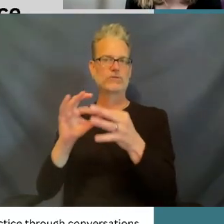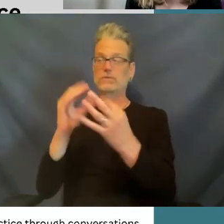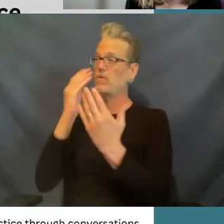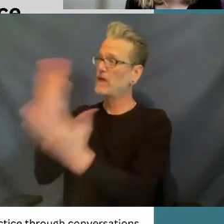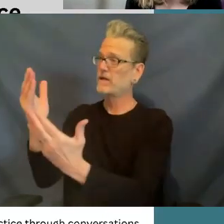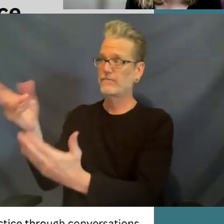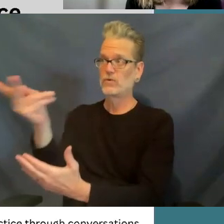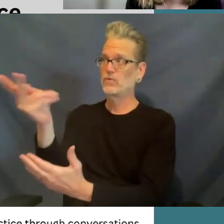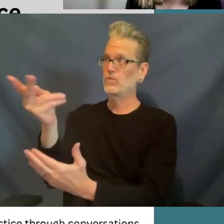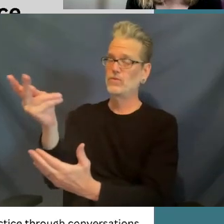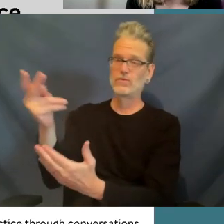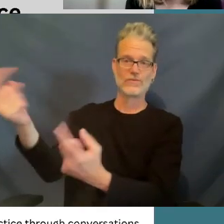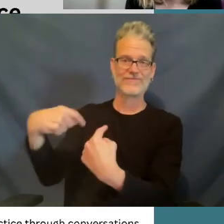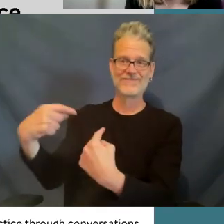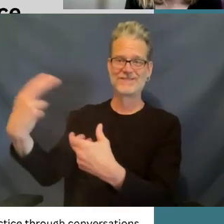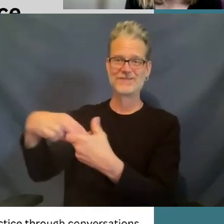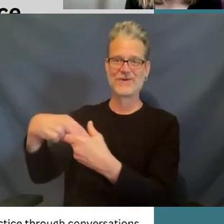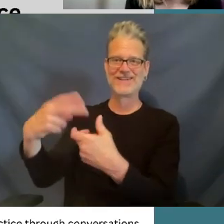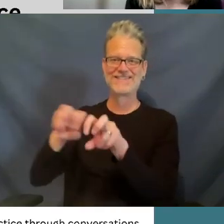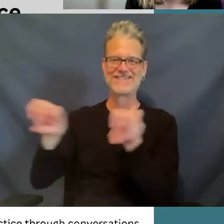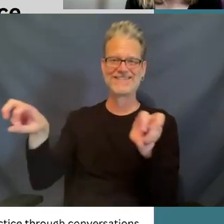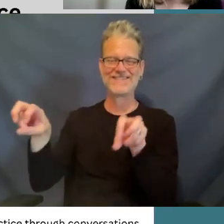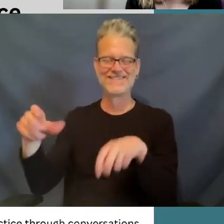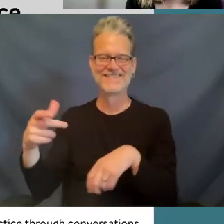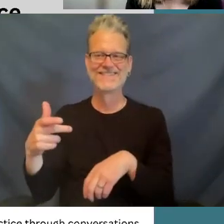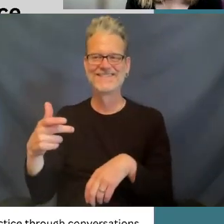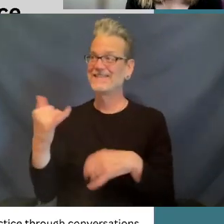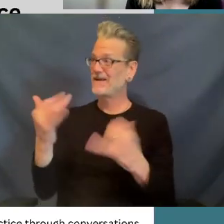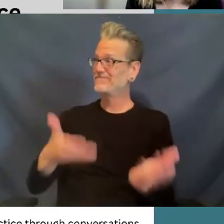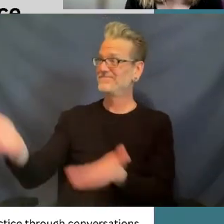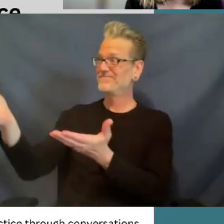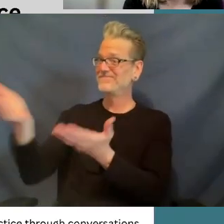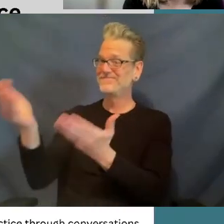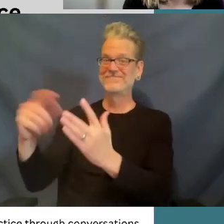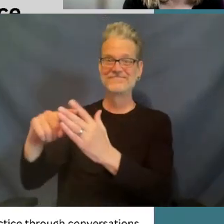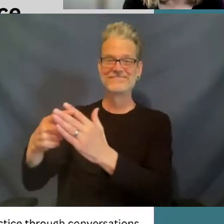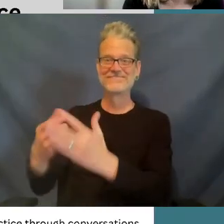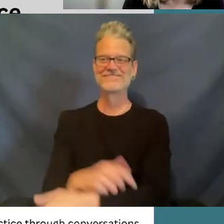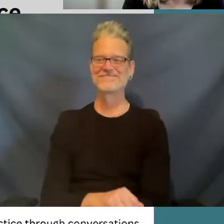being willing to be on this webinar. And I will hand it over to them.